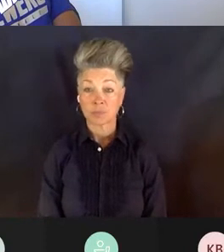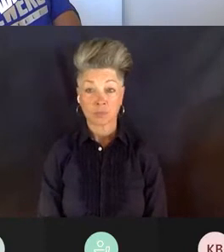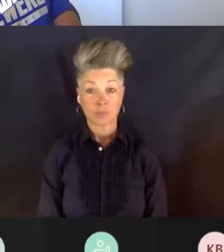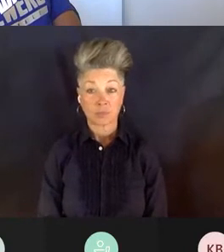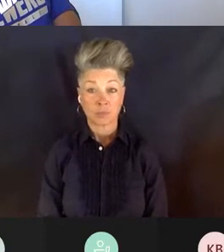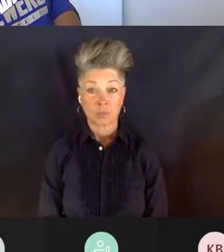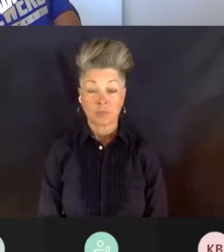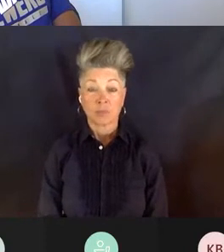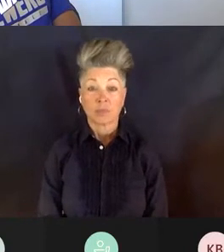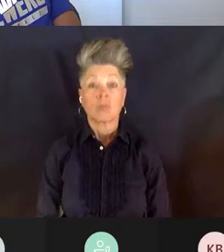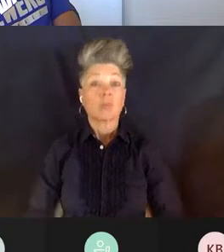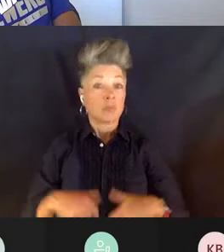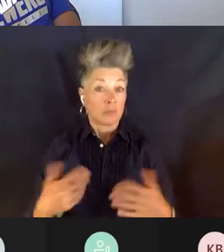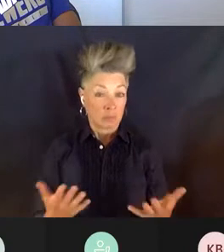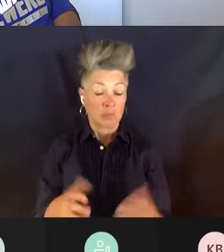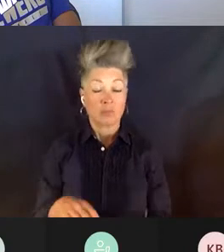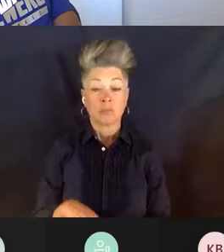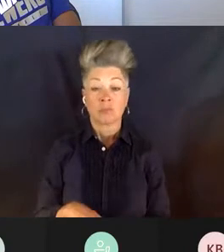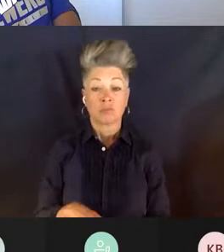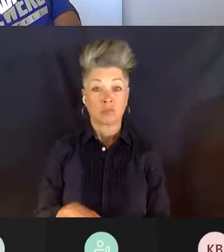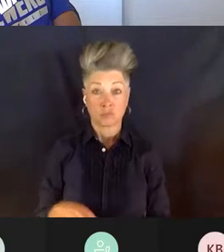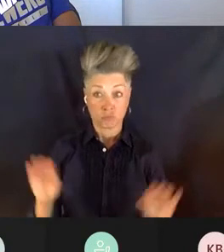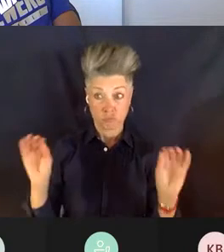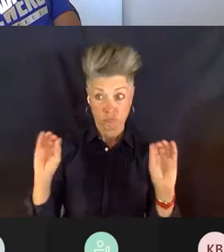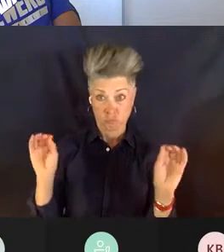Okay, so if not,